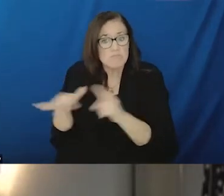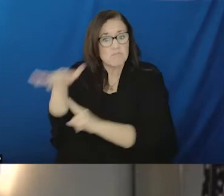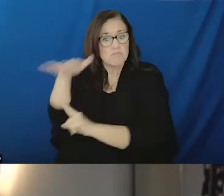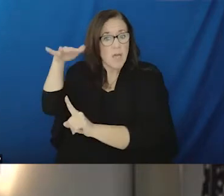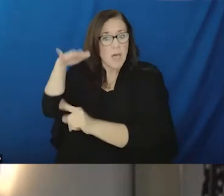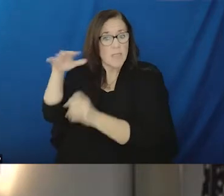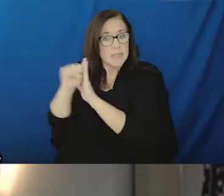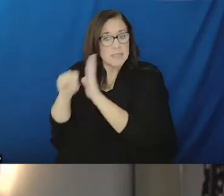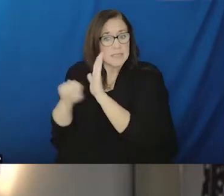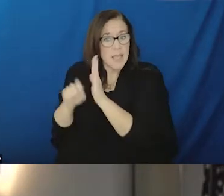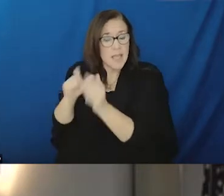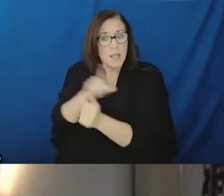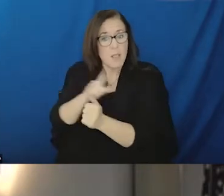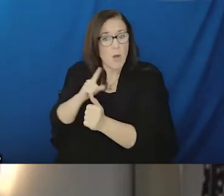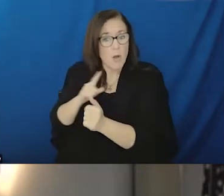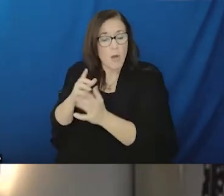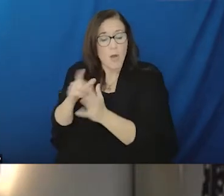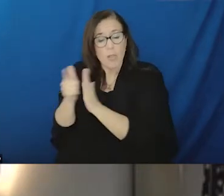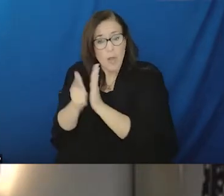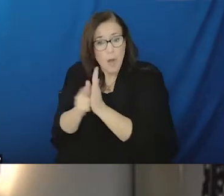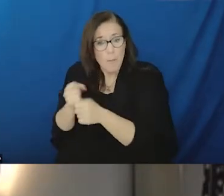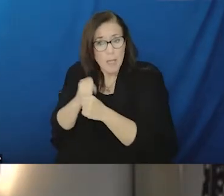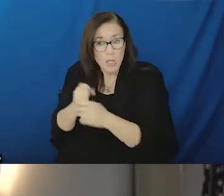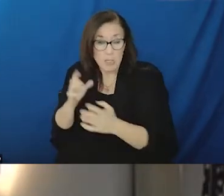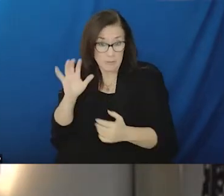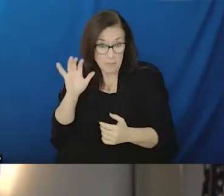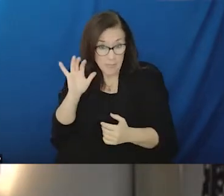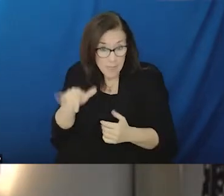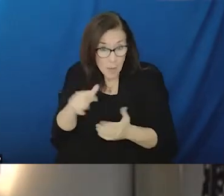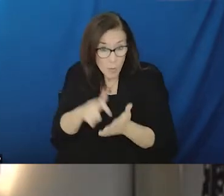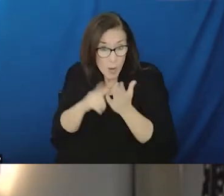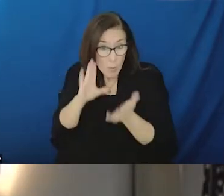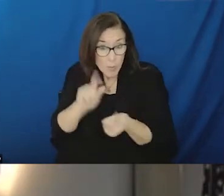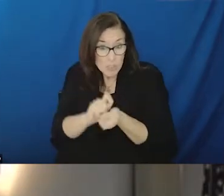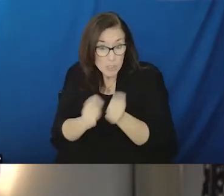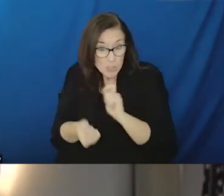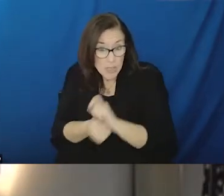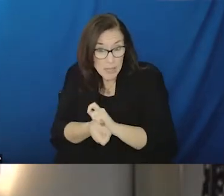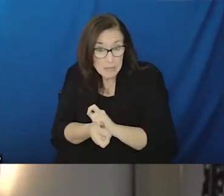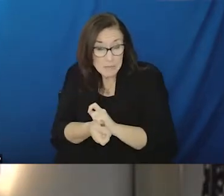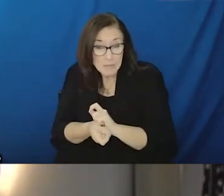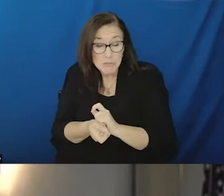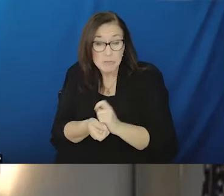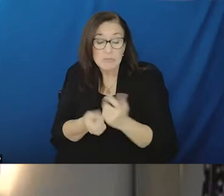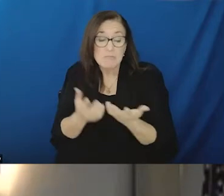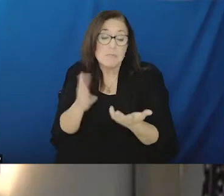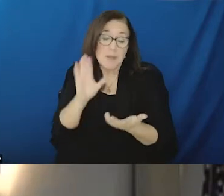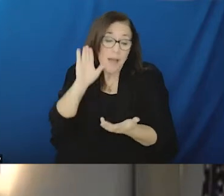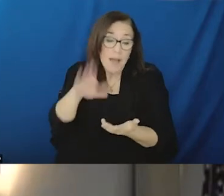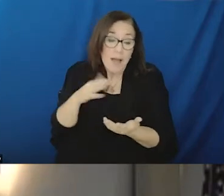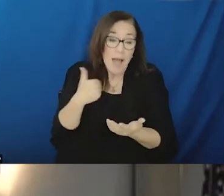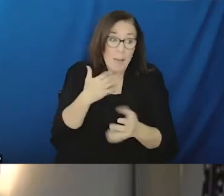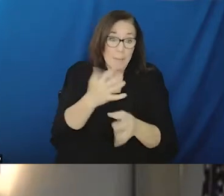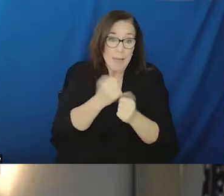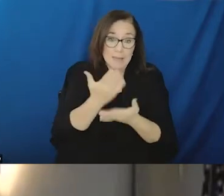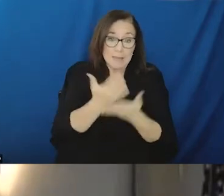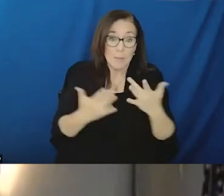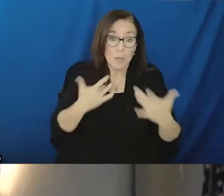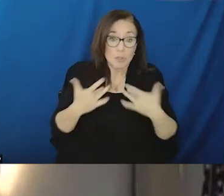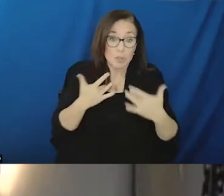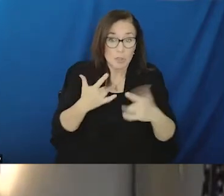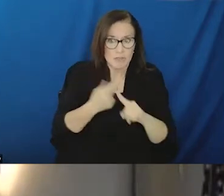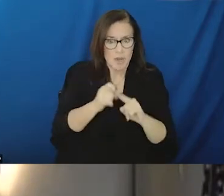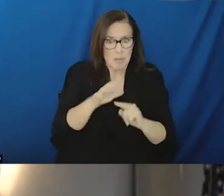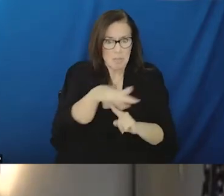change as well once the vaccine is readily available? Again, voicing concern from some, including myself,